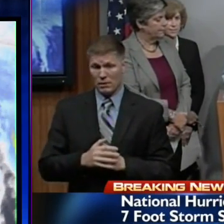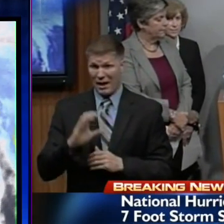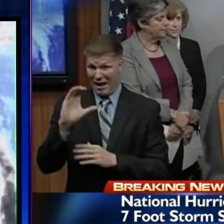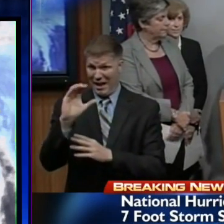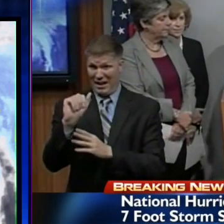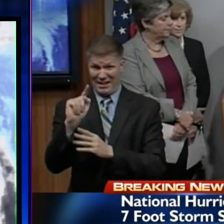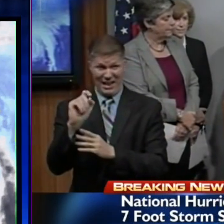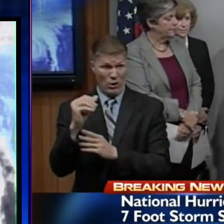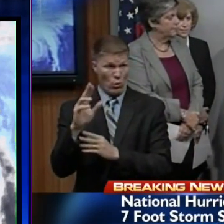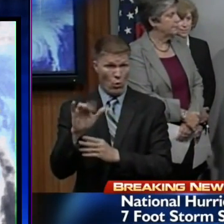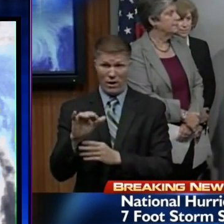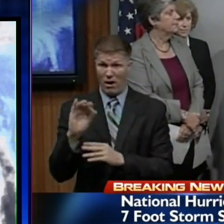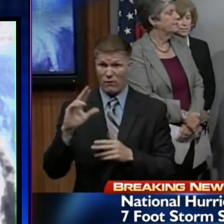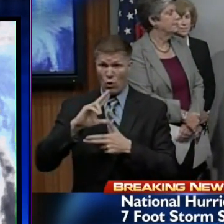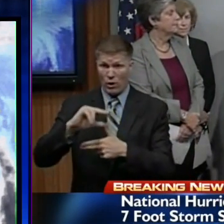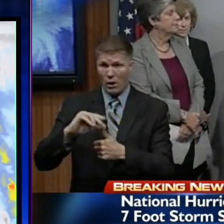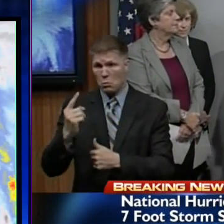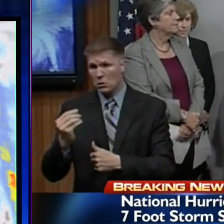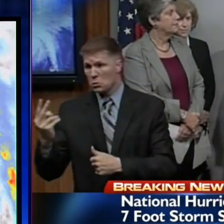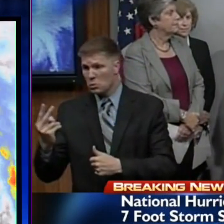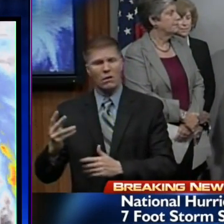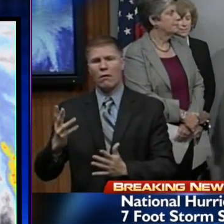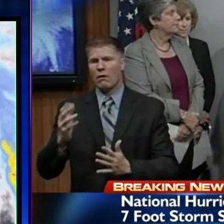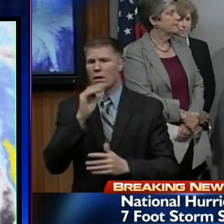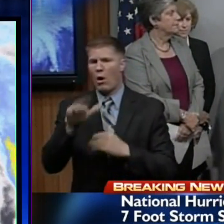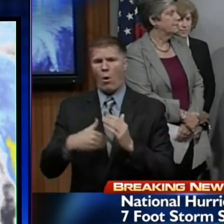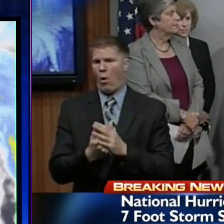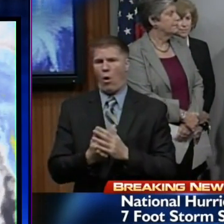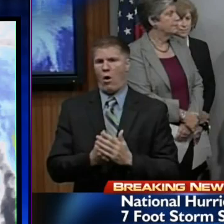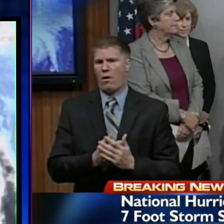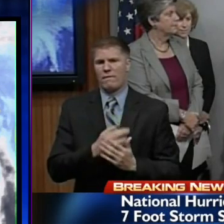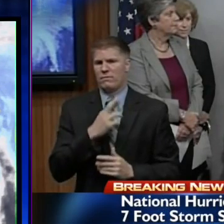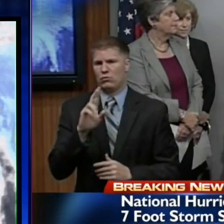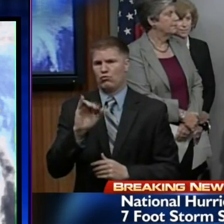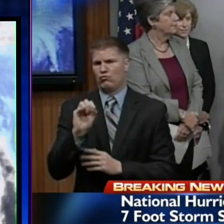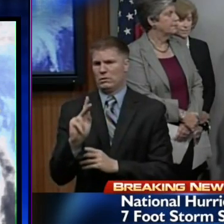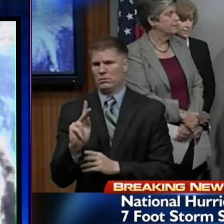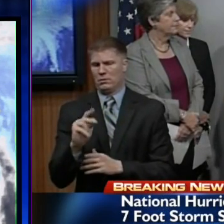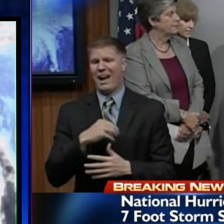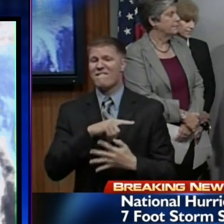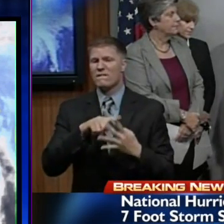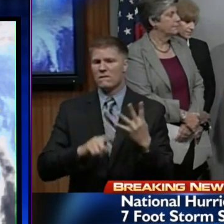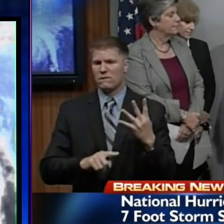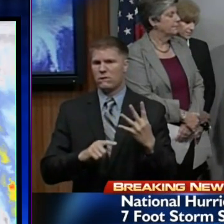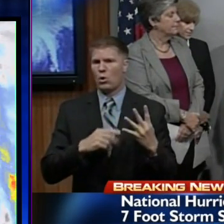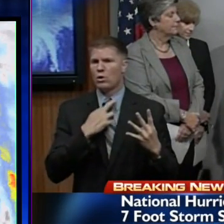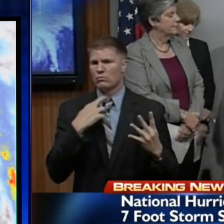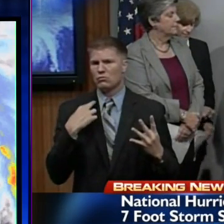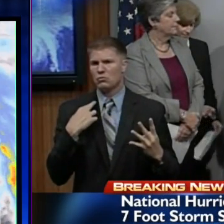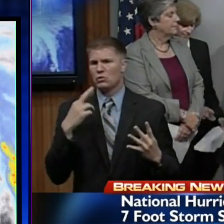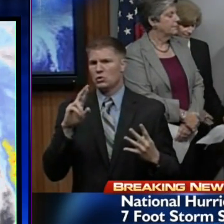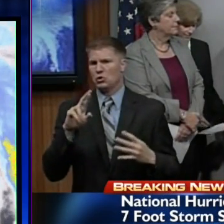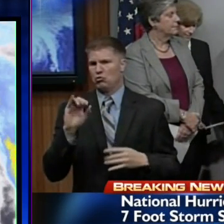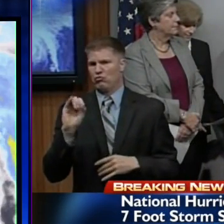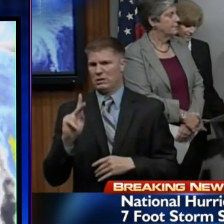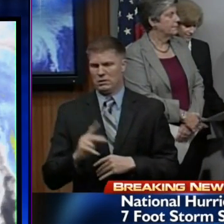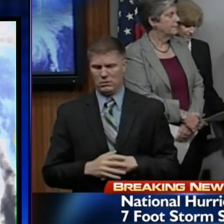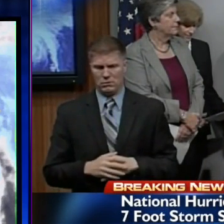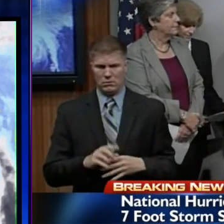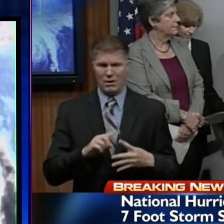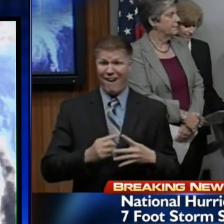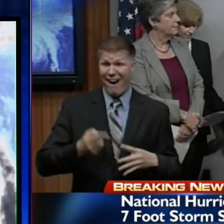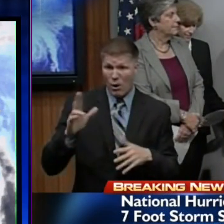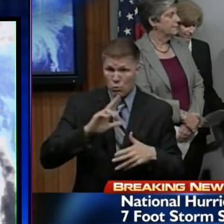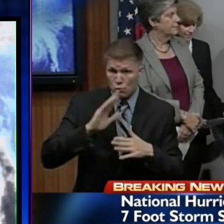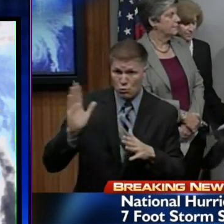does not explain all of the risk. You deal with basically 4 principal risks with a hurricane: the high winds, storm